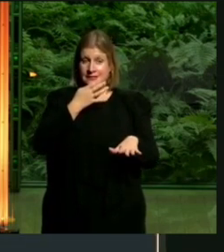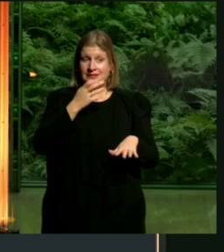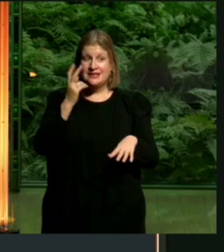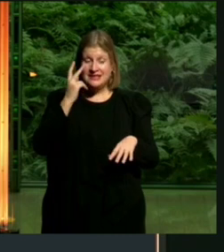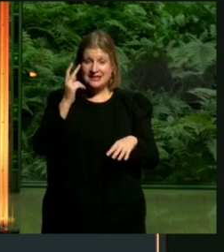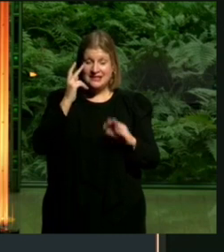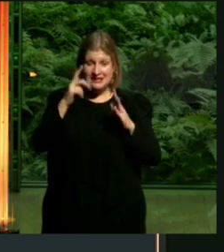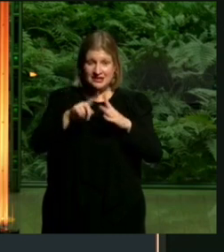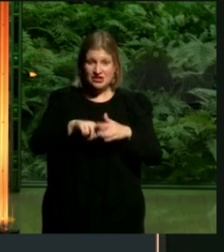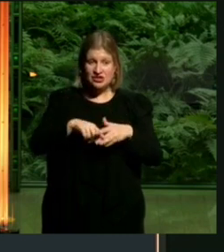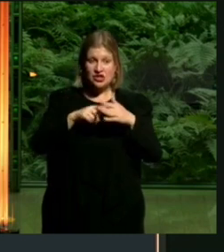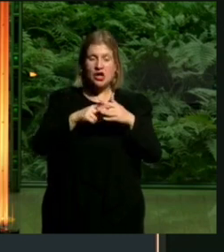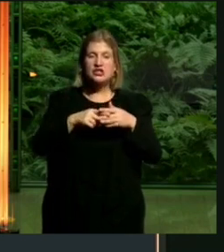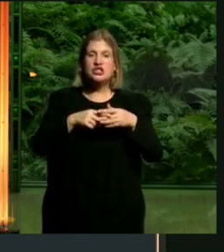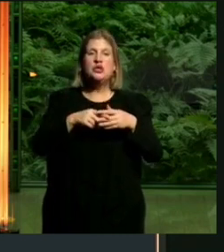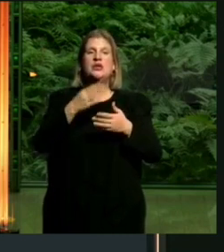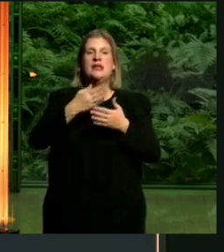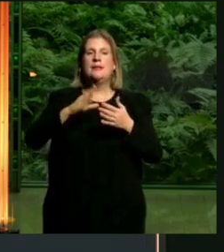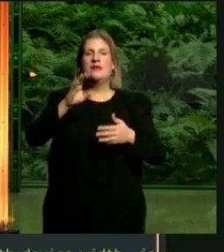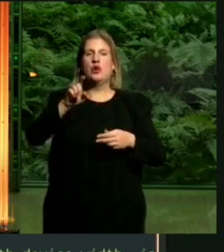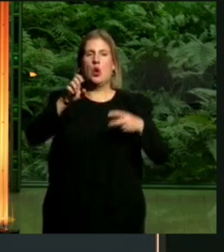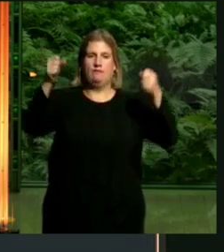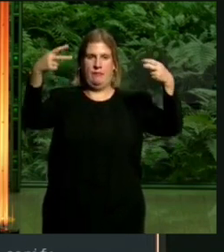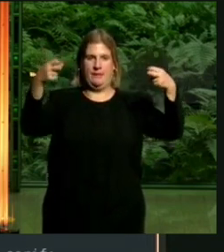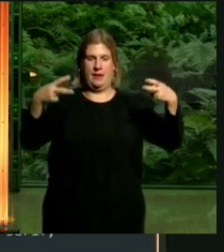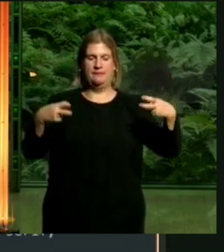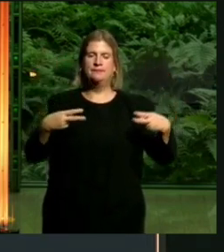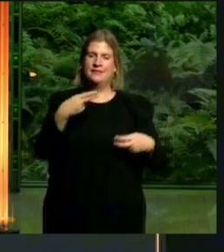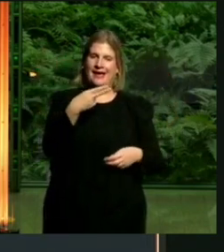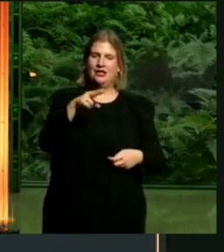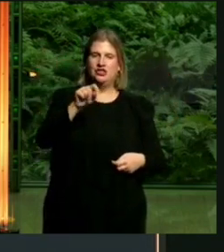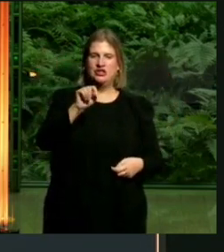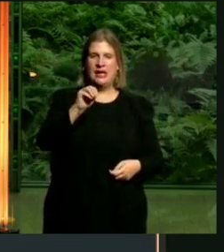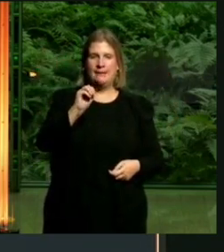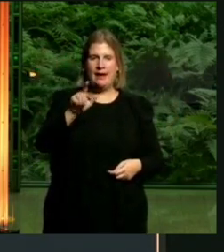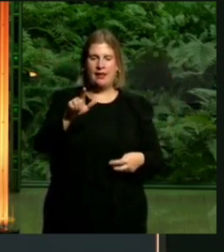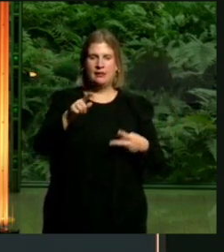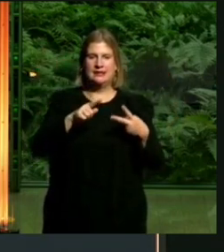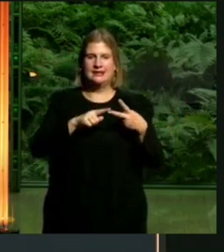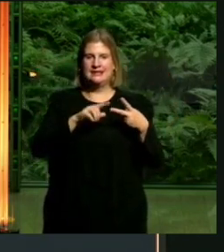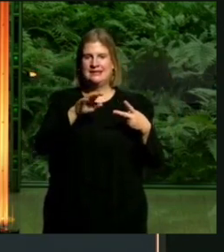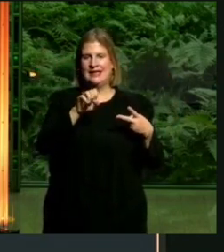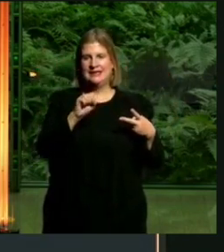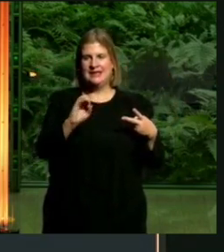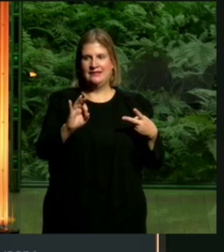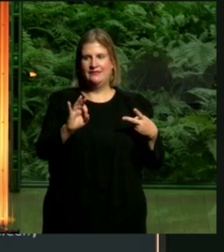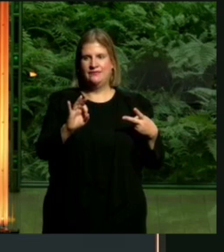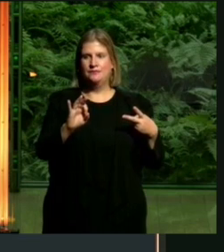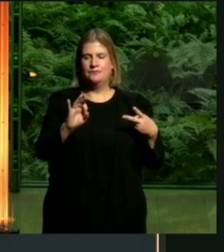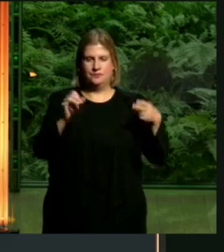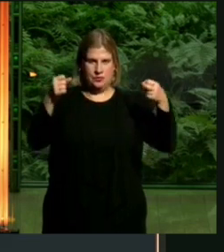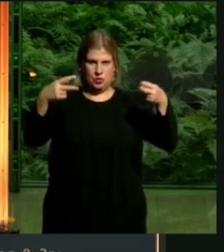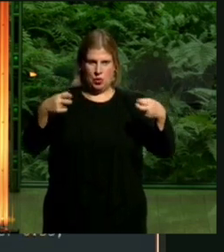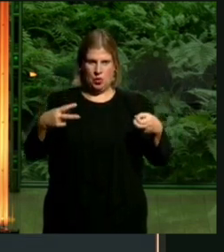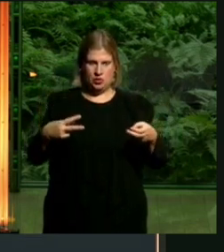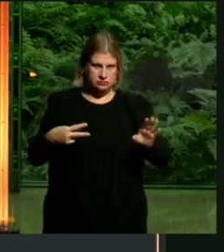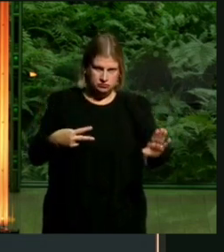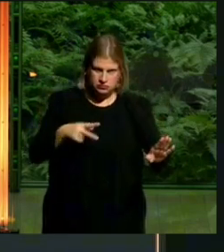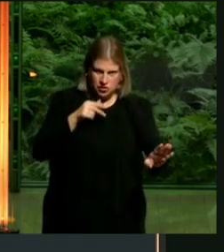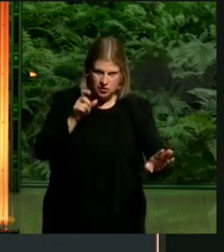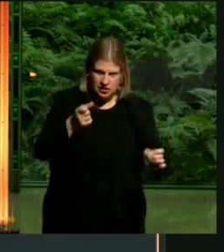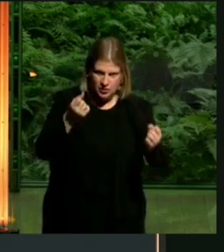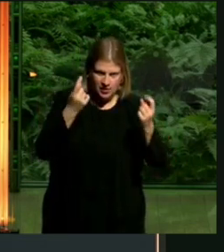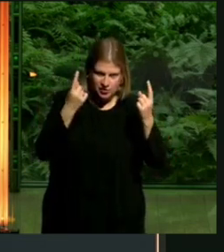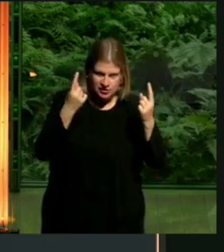create some of the code. Now, this is all HTML and CSS code. No need to understand what it's